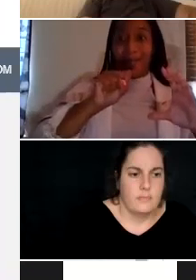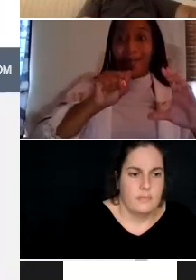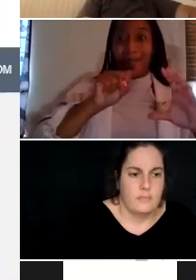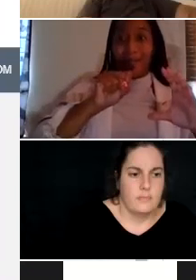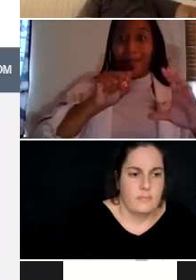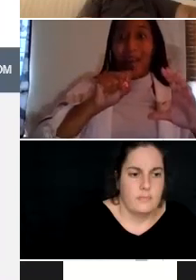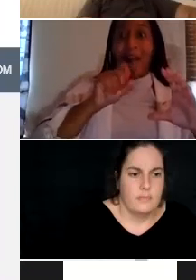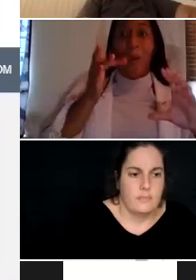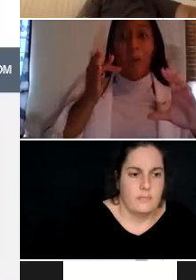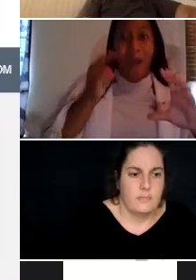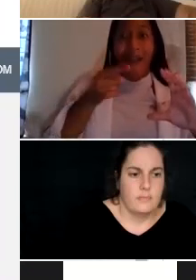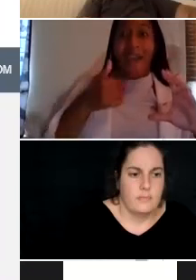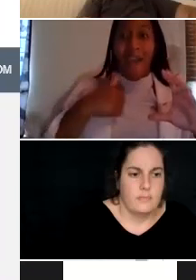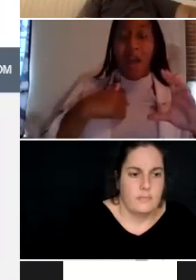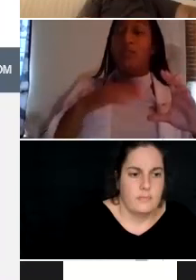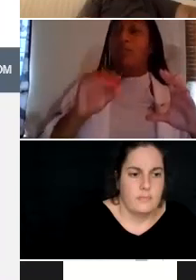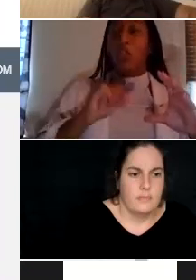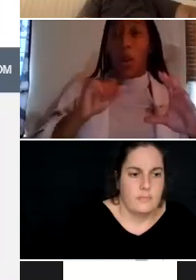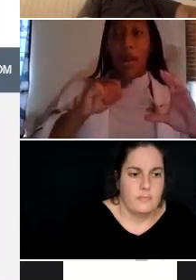more thermal energy.